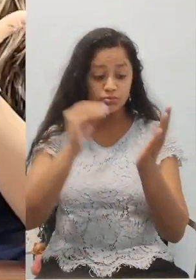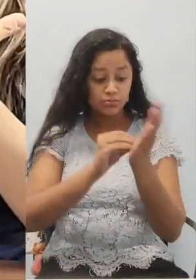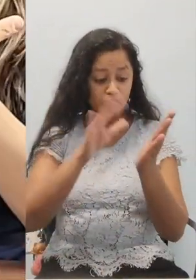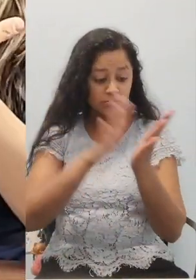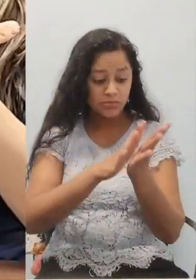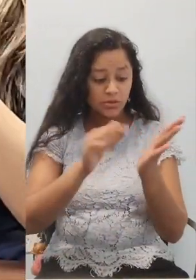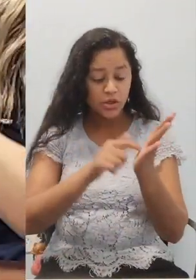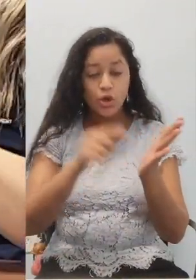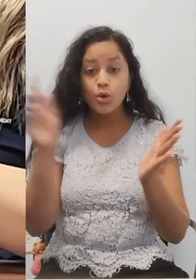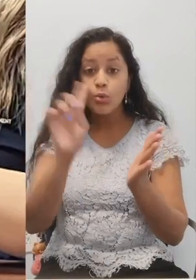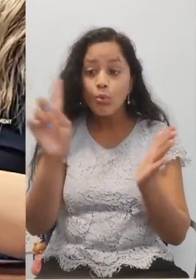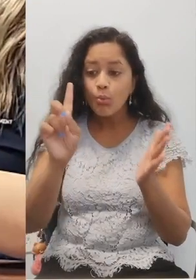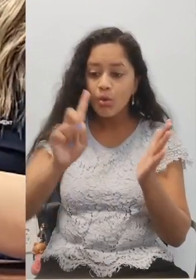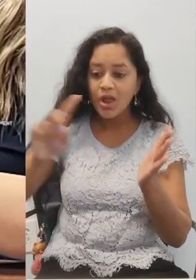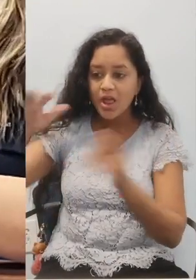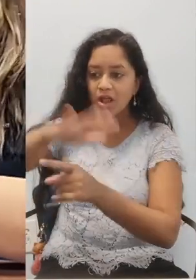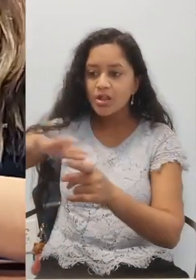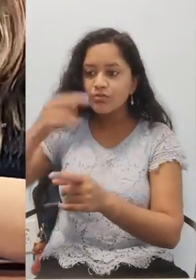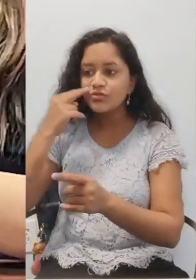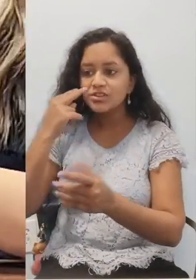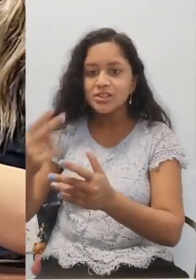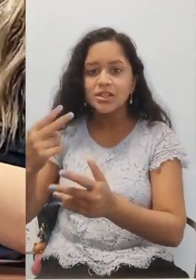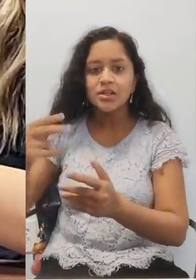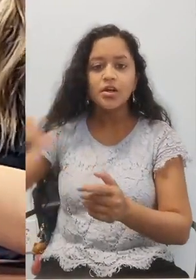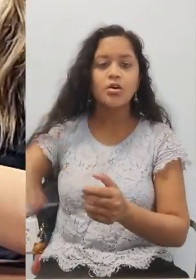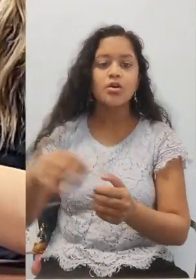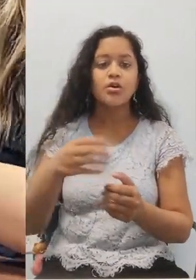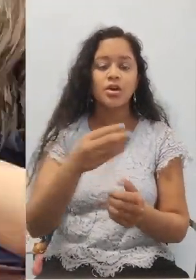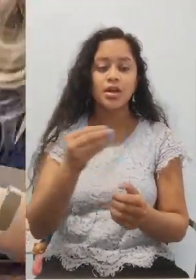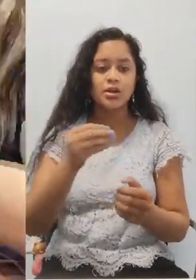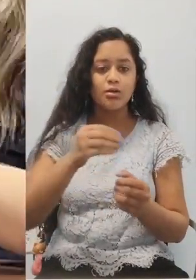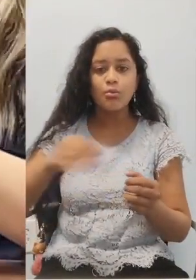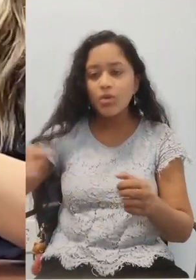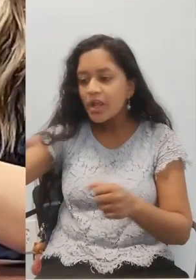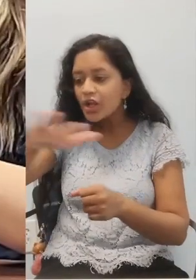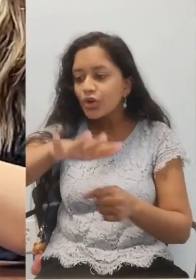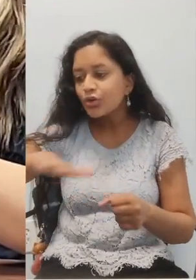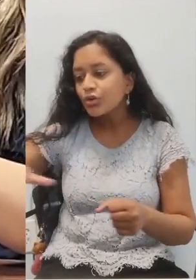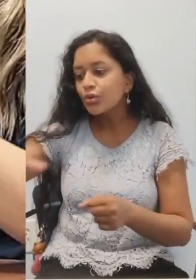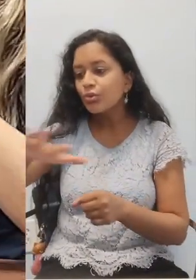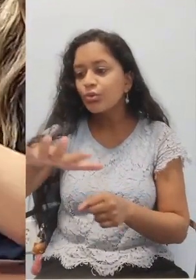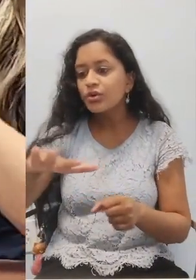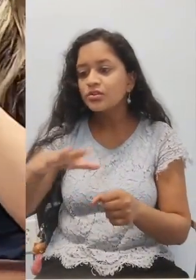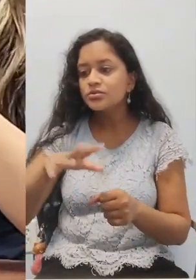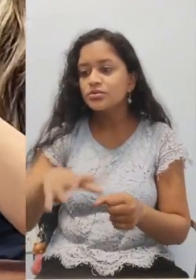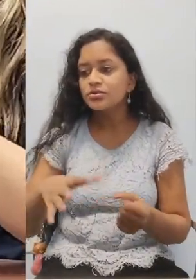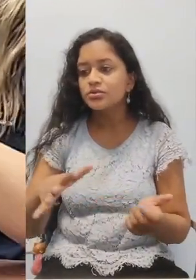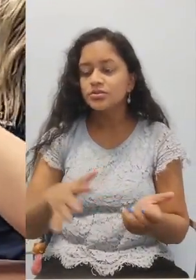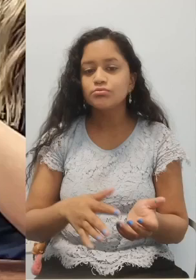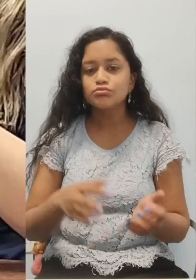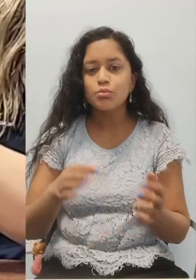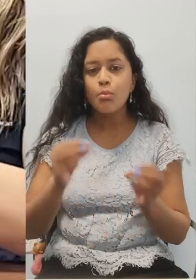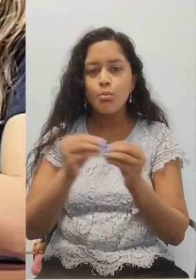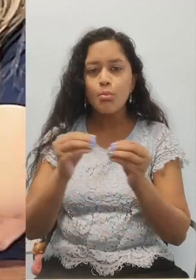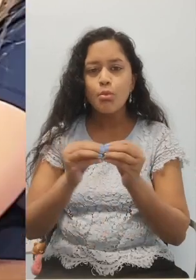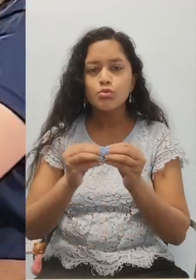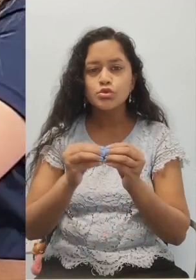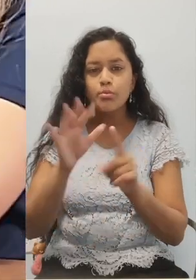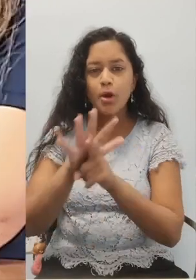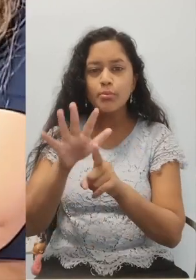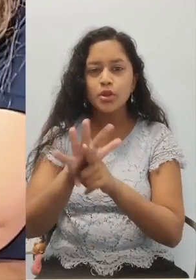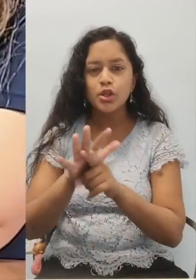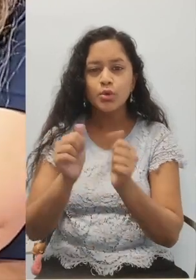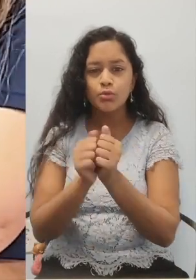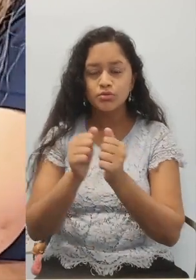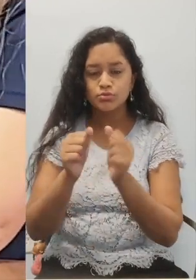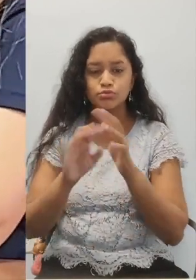their dives, the ones with and without shark sightings. And that is important that we get both, because this way we know where they